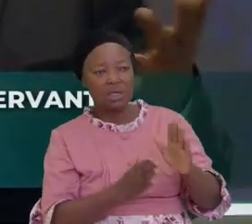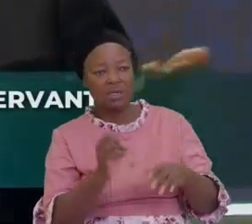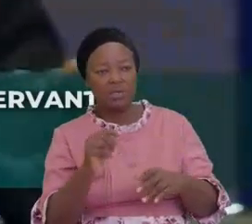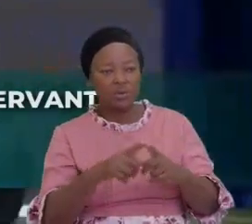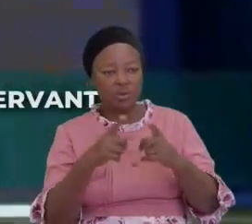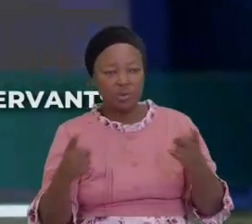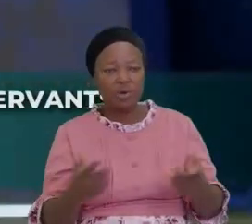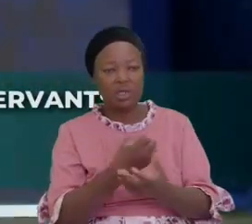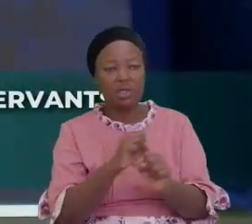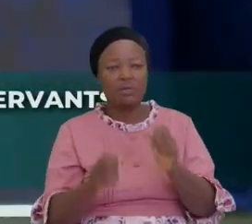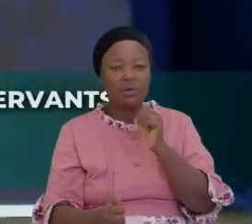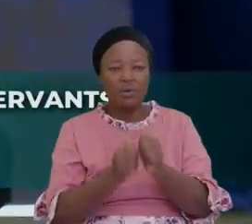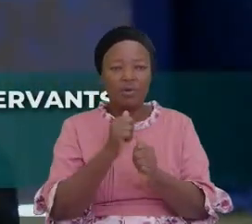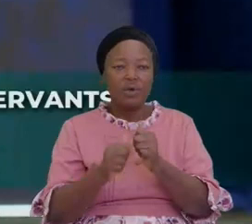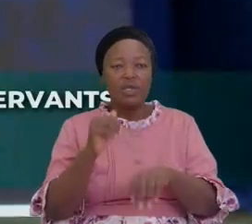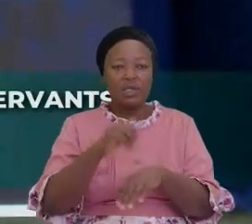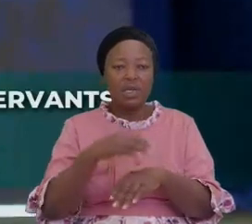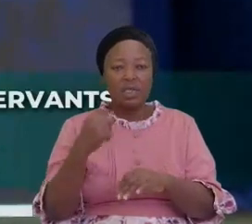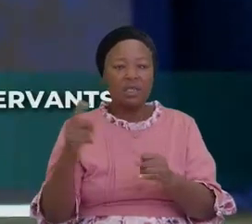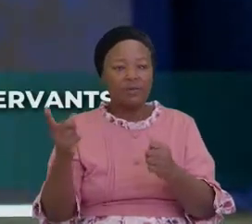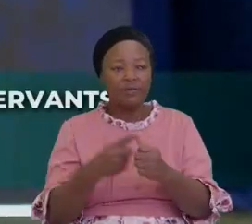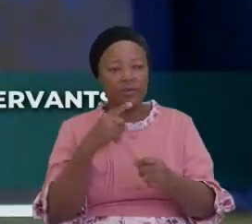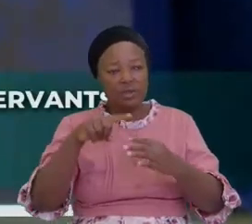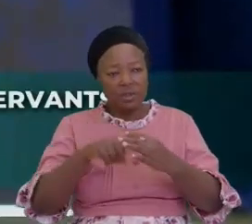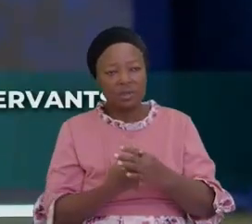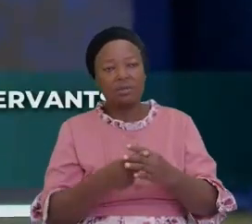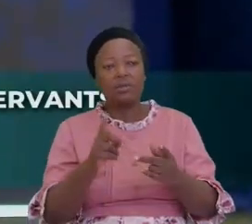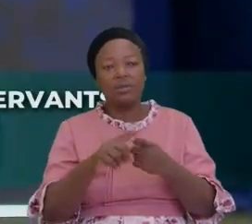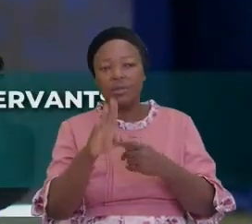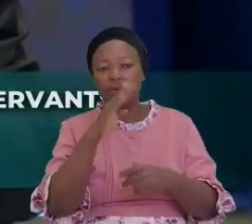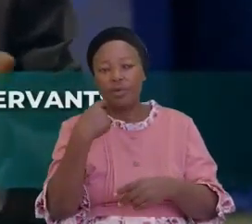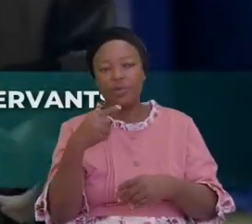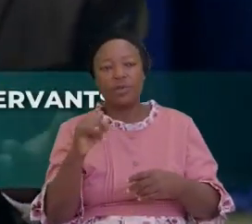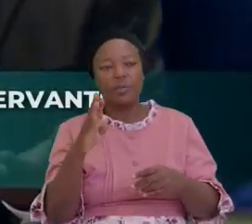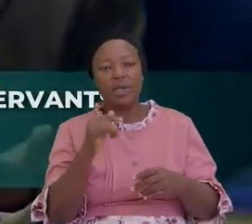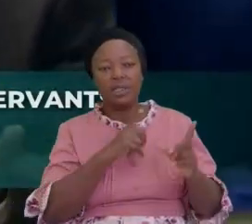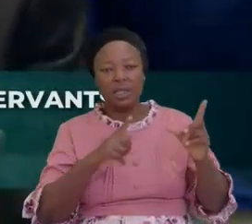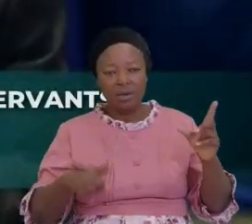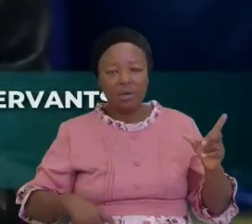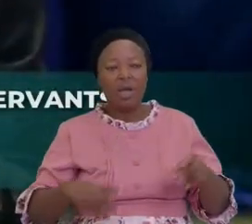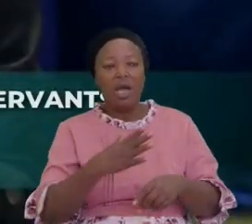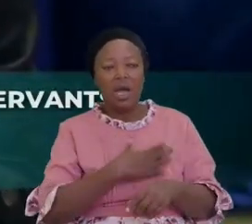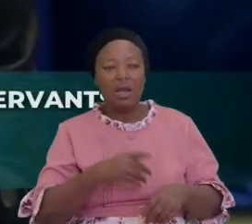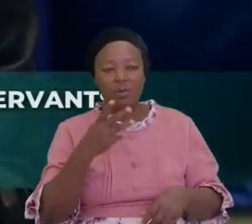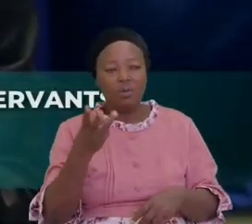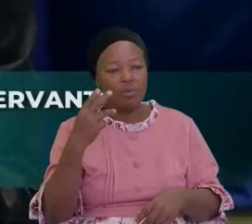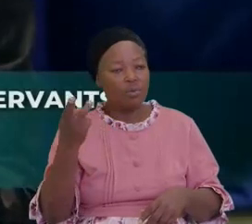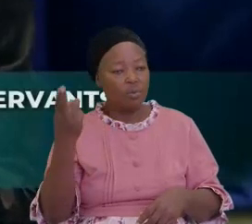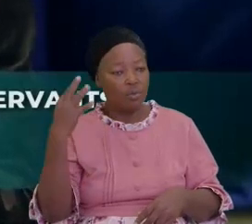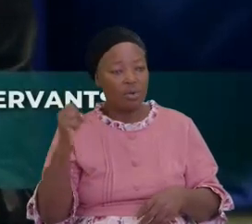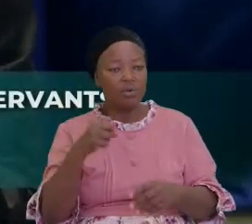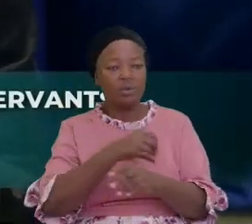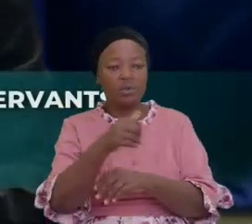salvation, which at the first began to be spoken by the Lord and was confirmed unto us